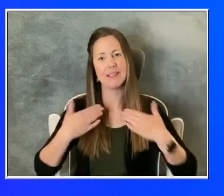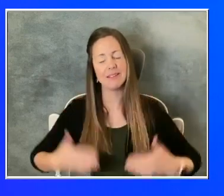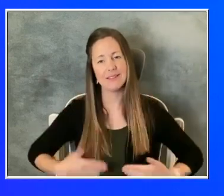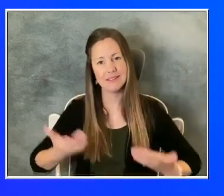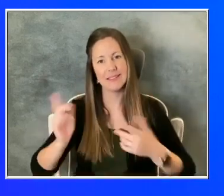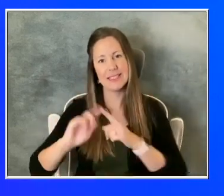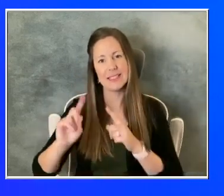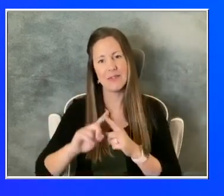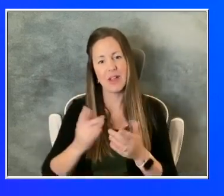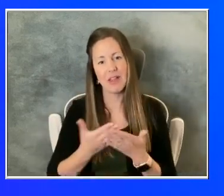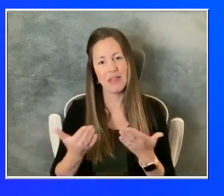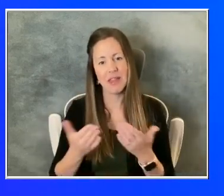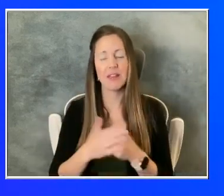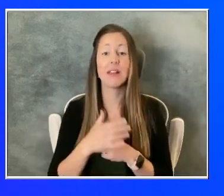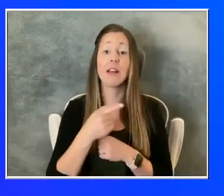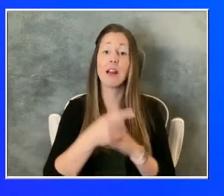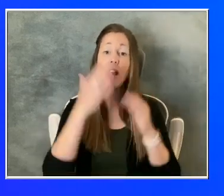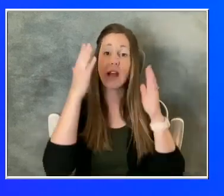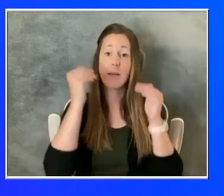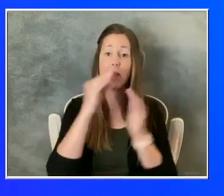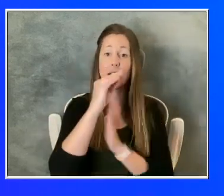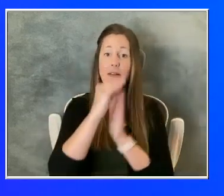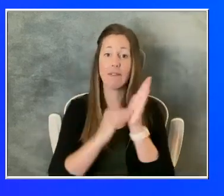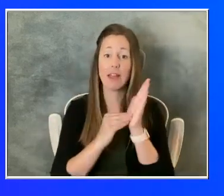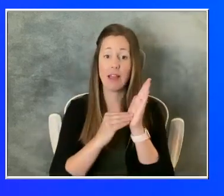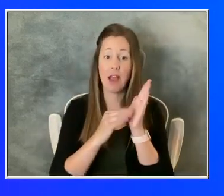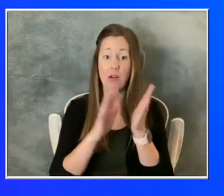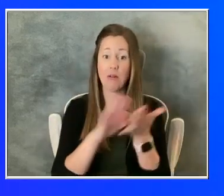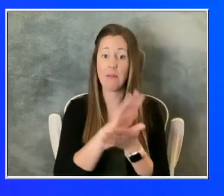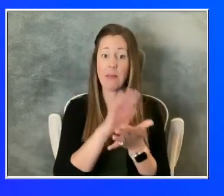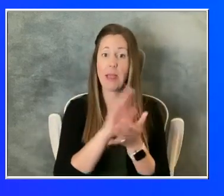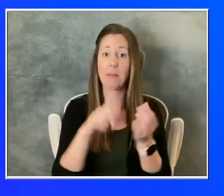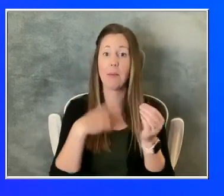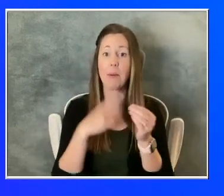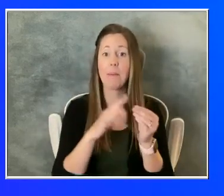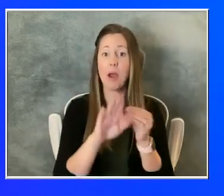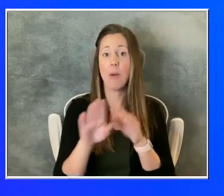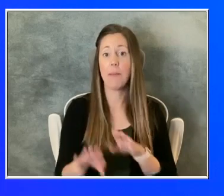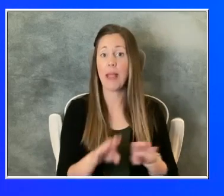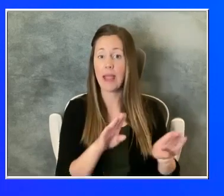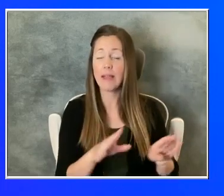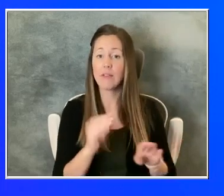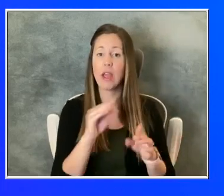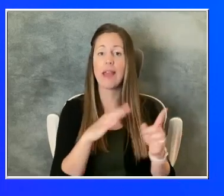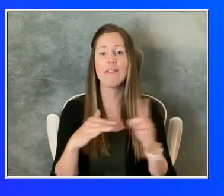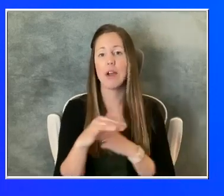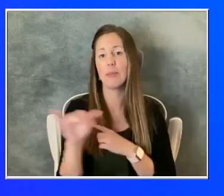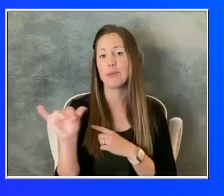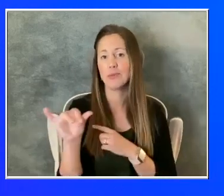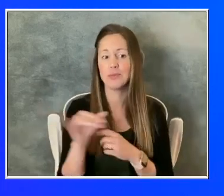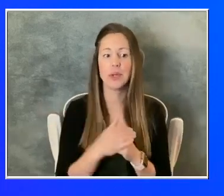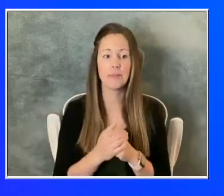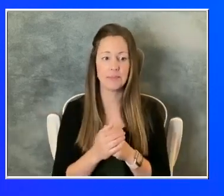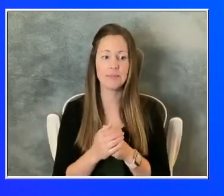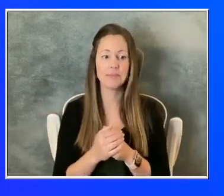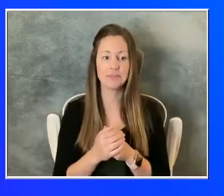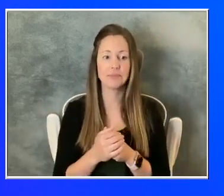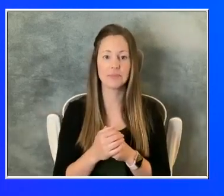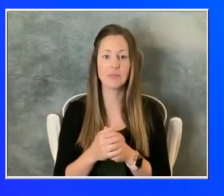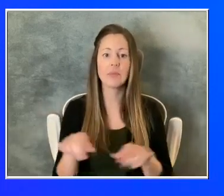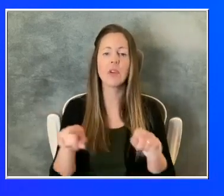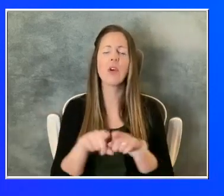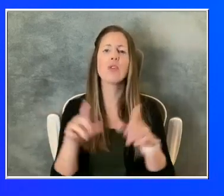fill out questionnaire on their behavior, their environment over time. We will also want the opportunity to